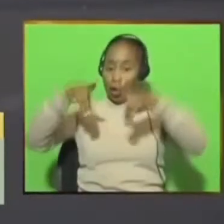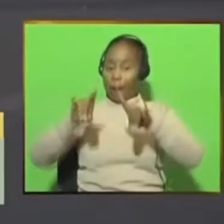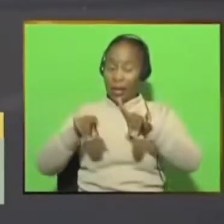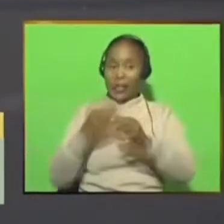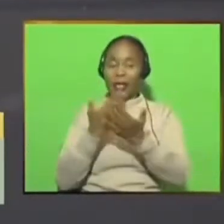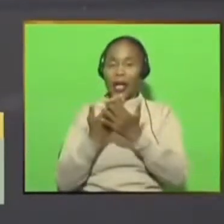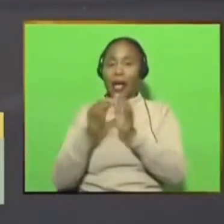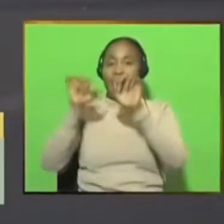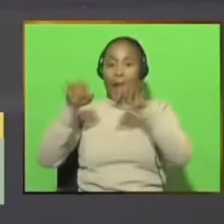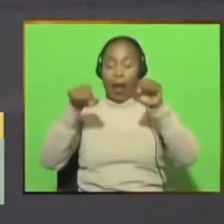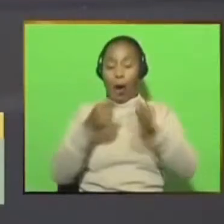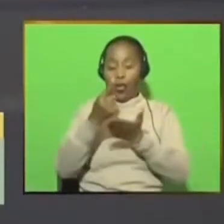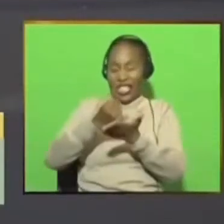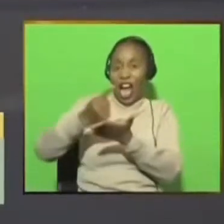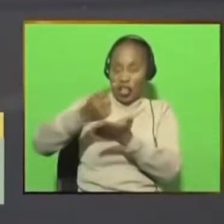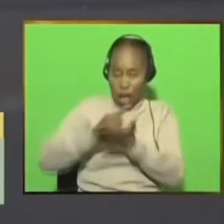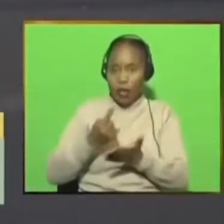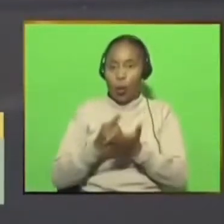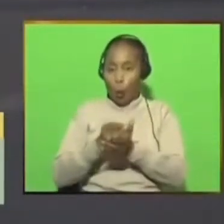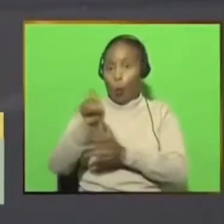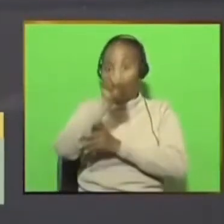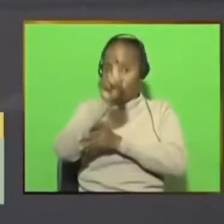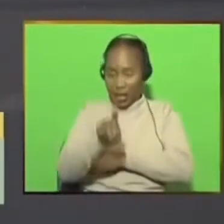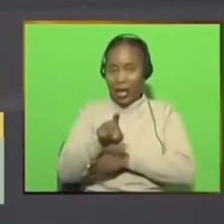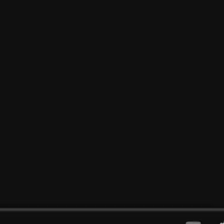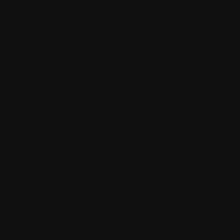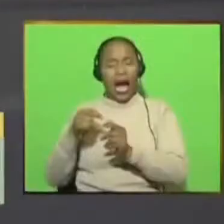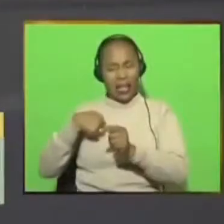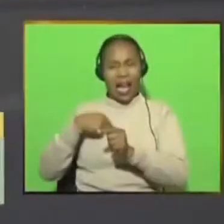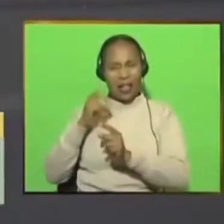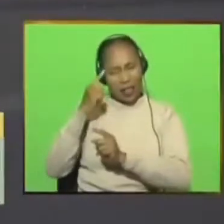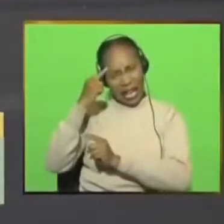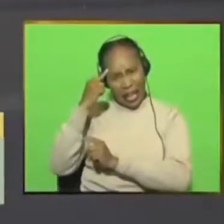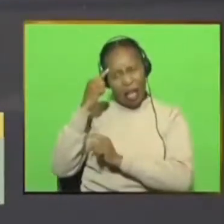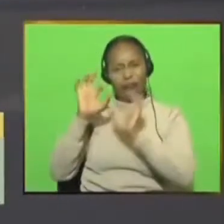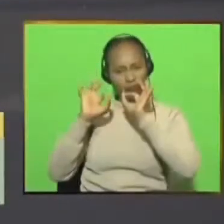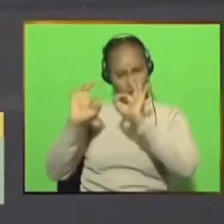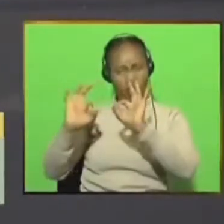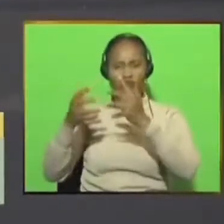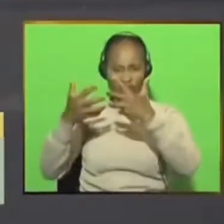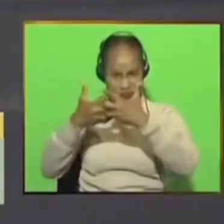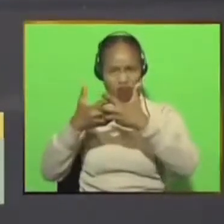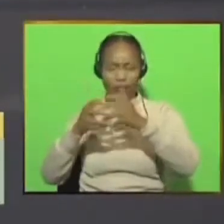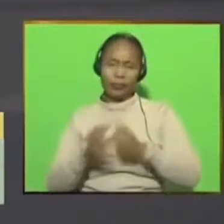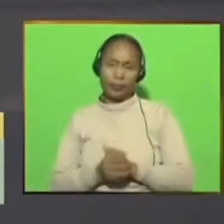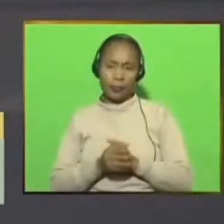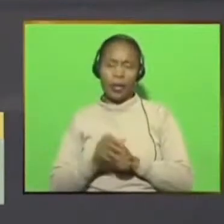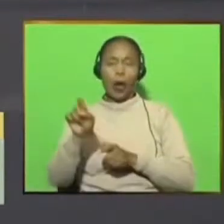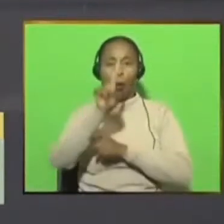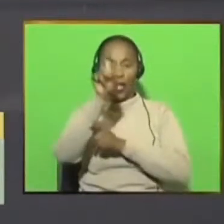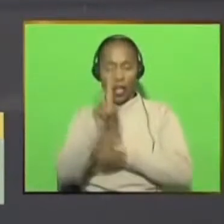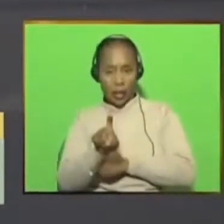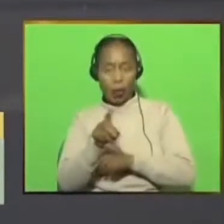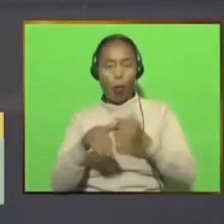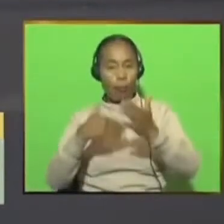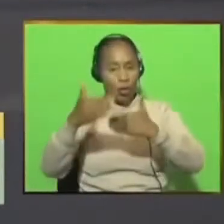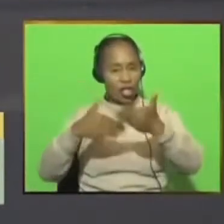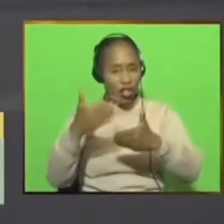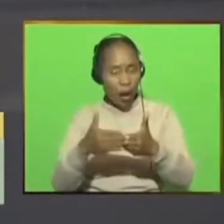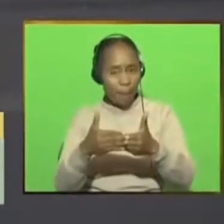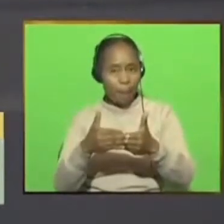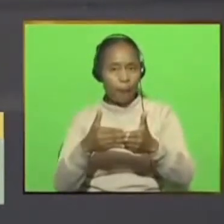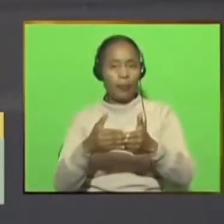a provincial delegation on behalf of a delegation, and seconded by another member or by a head of another delegation